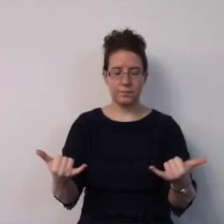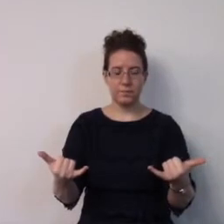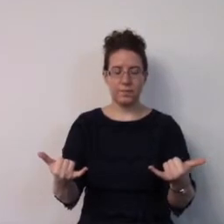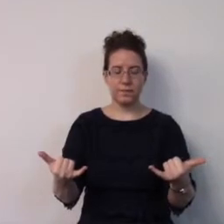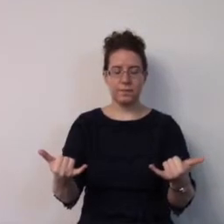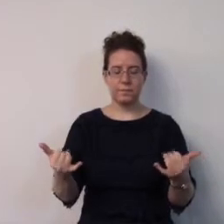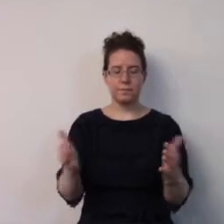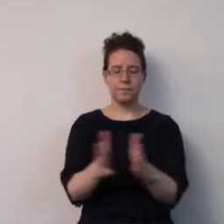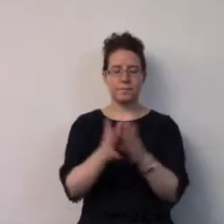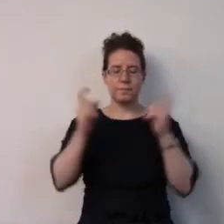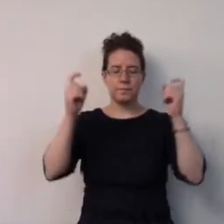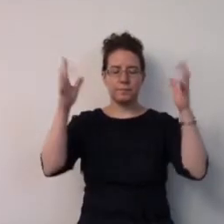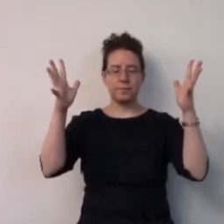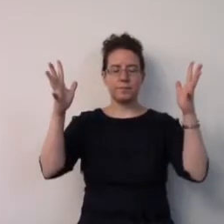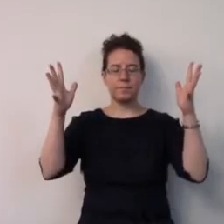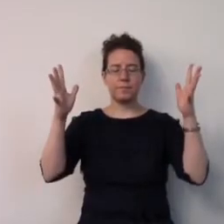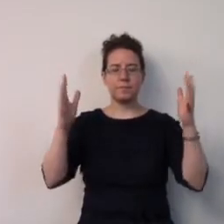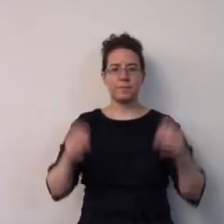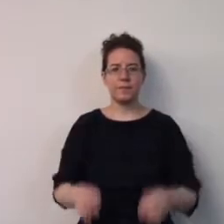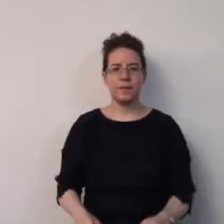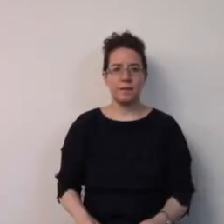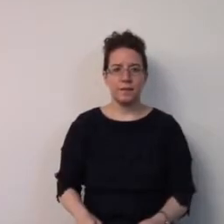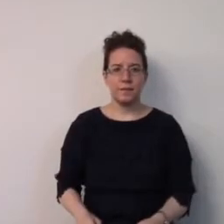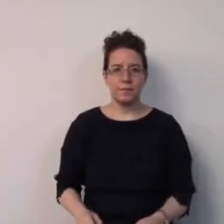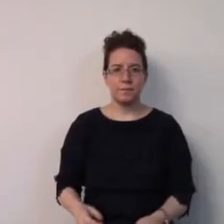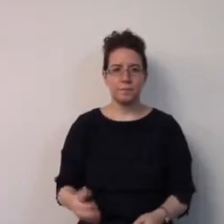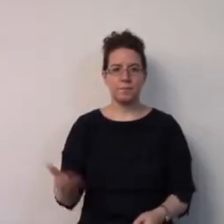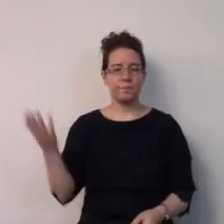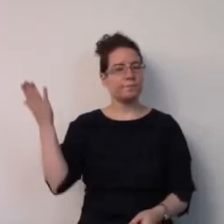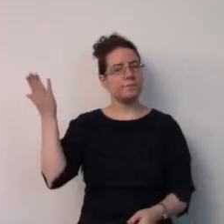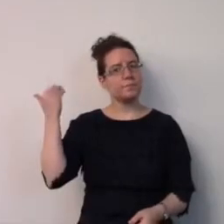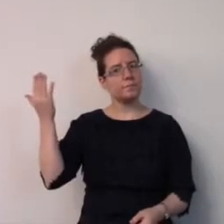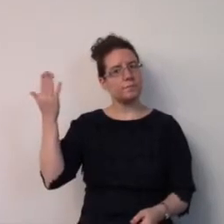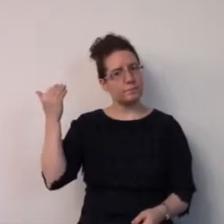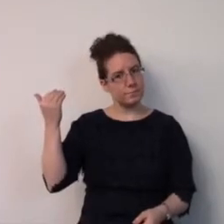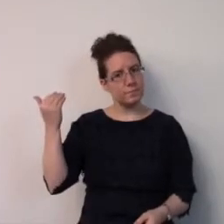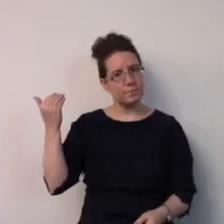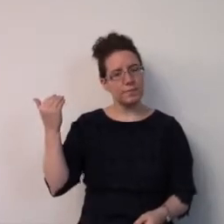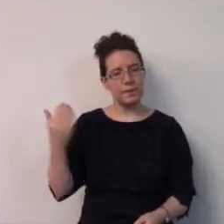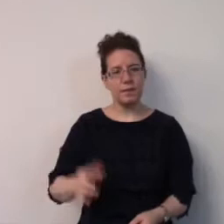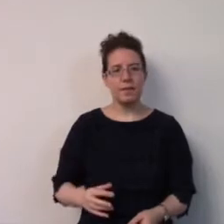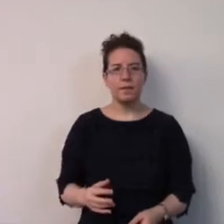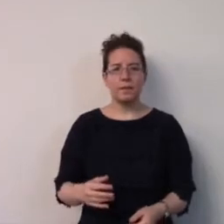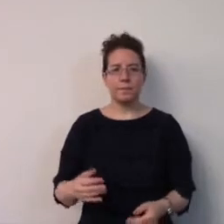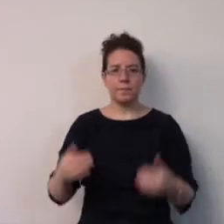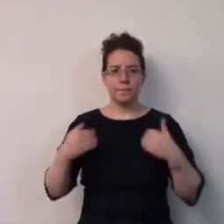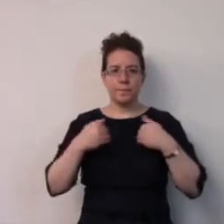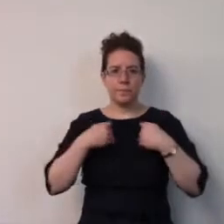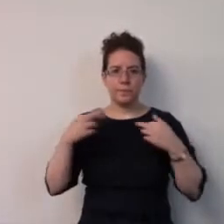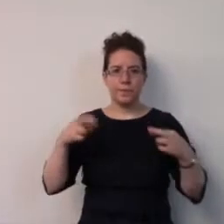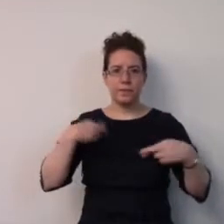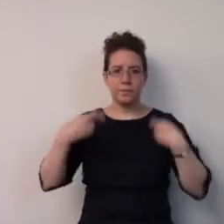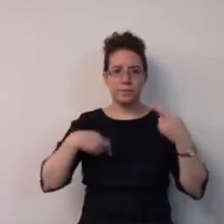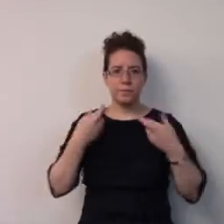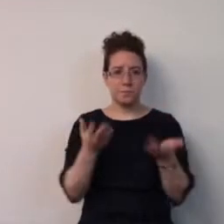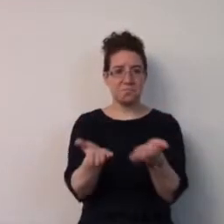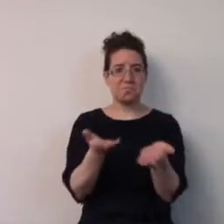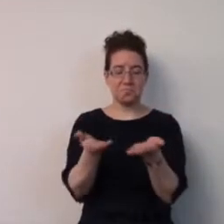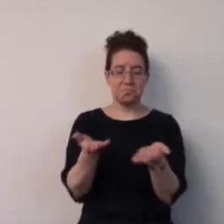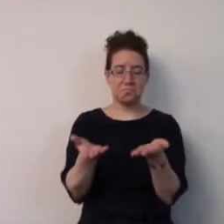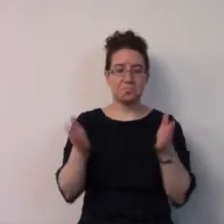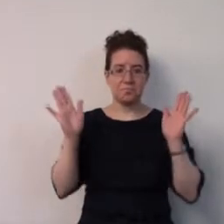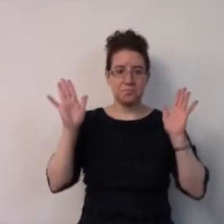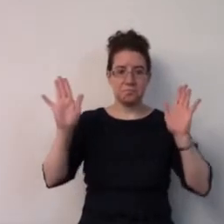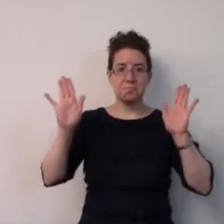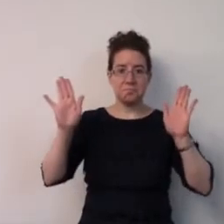and they were great. Amen. But we want to continue it. Yes. Amen. Right. Amen. Brother Smith told us that